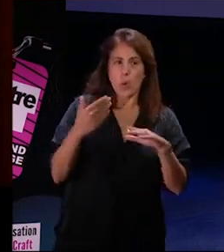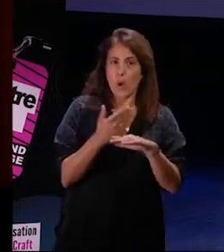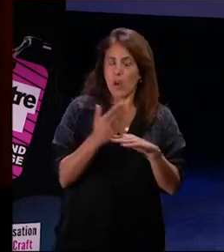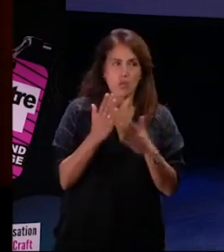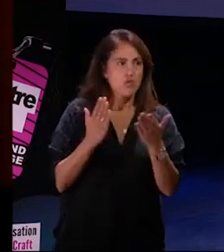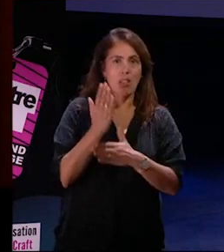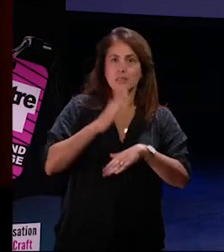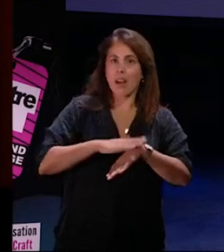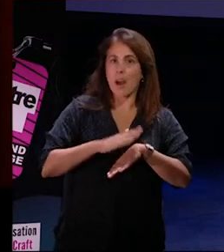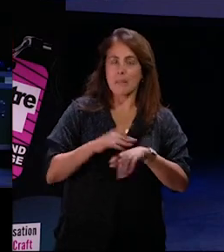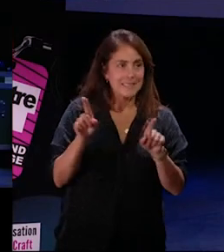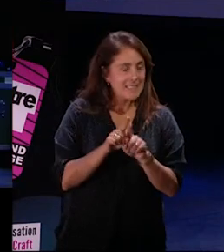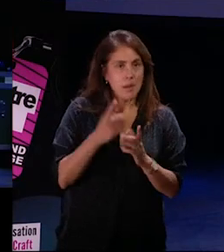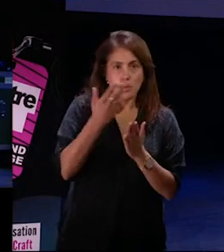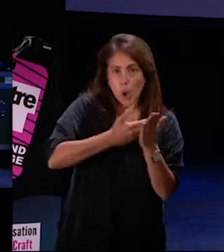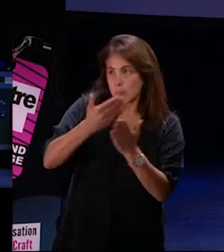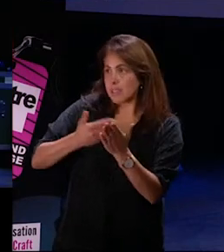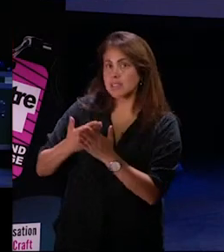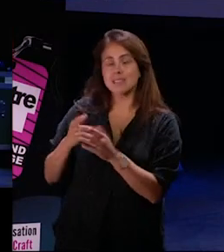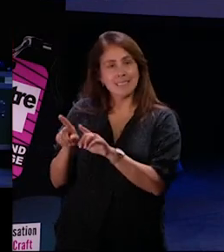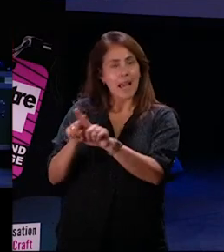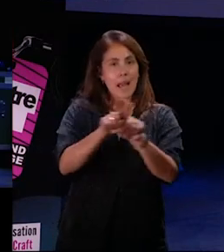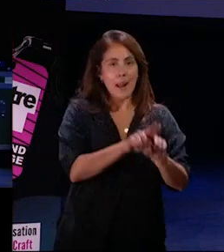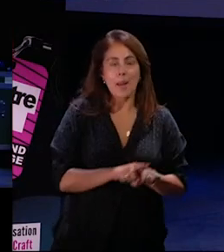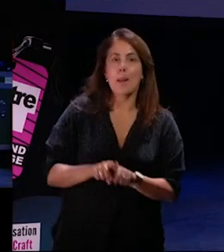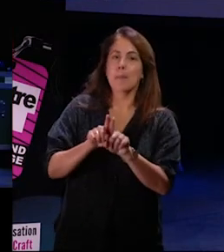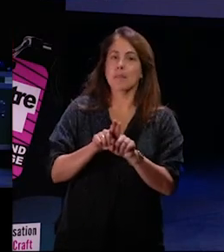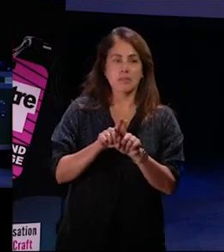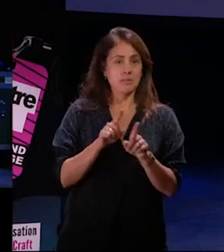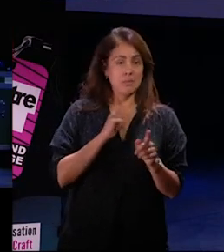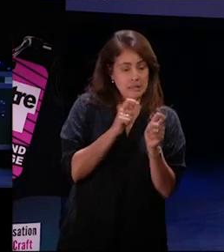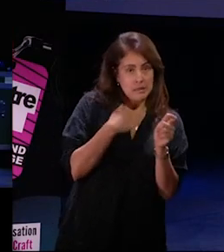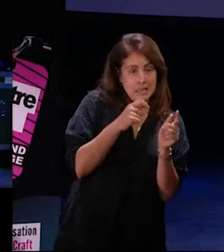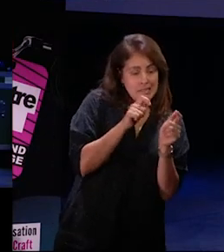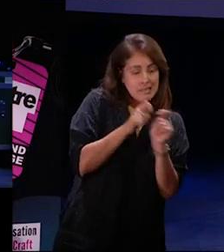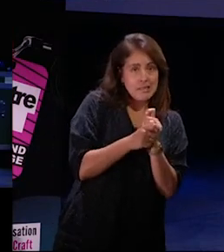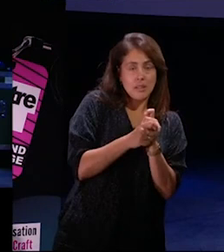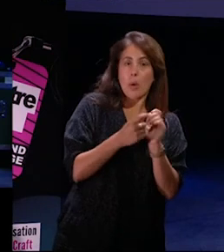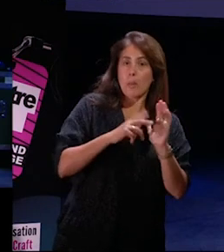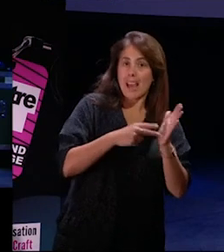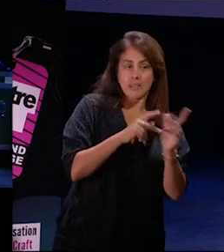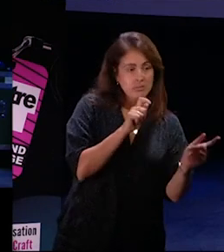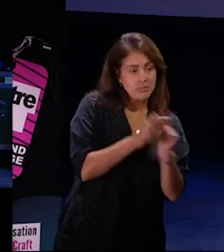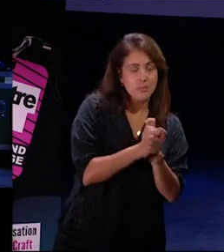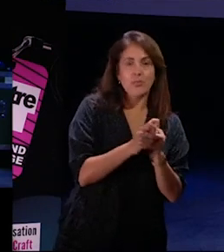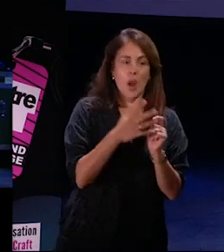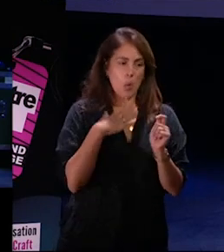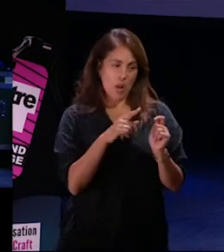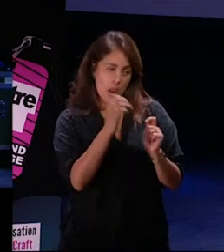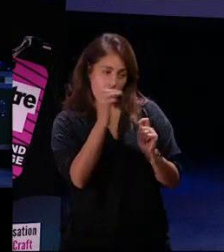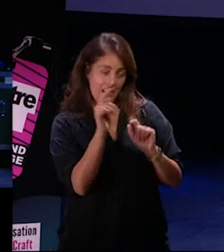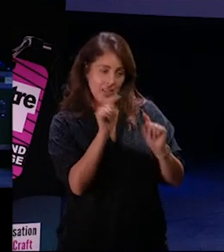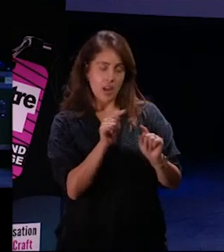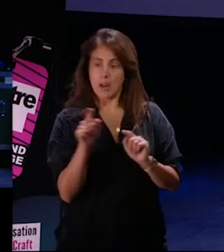same documents and in real time on the same plans. And therefore, if I make an adjustment on a plan and say, I want my light to go